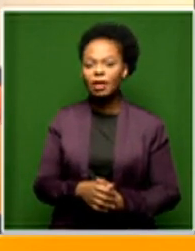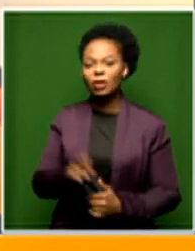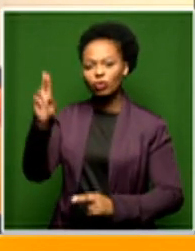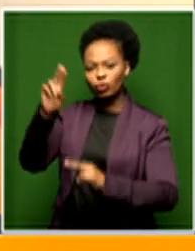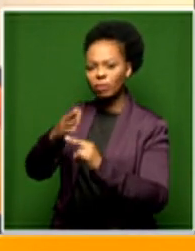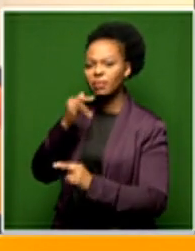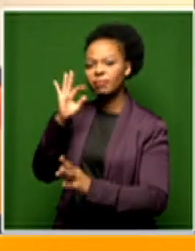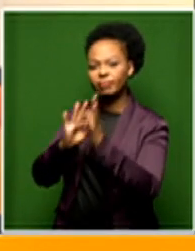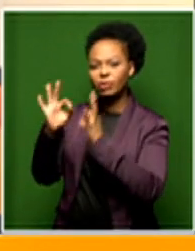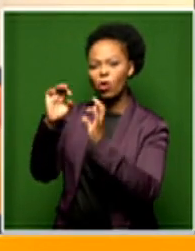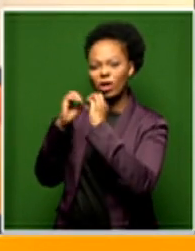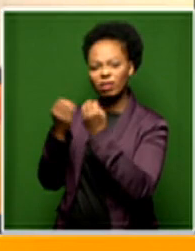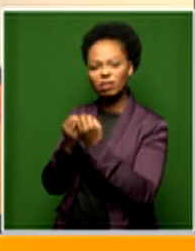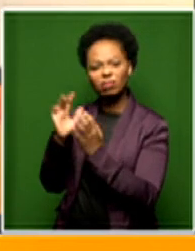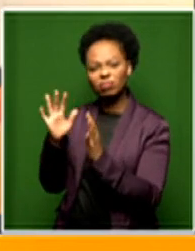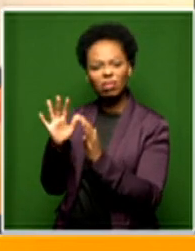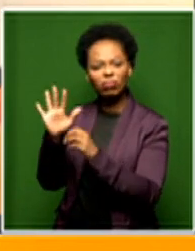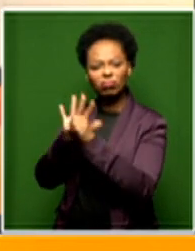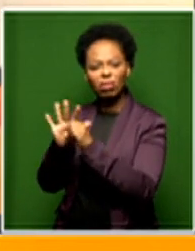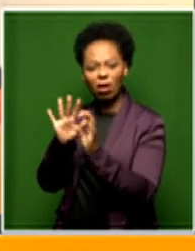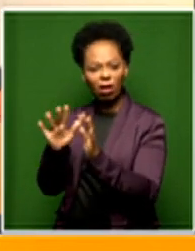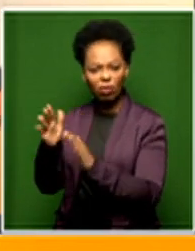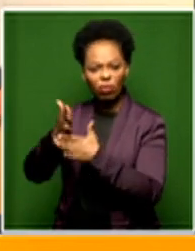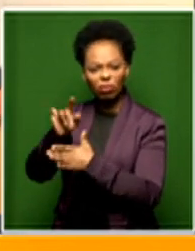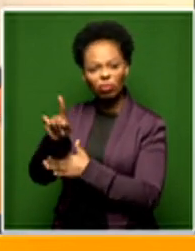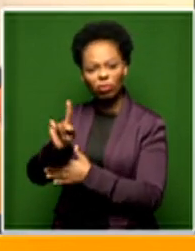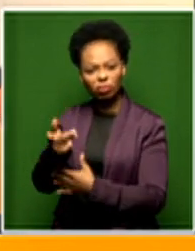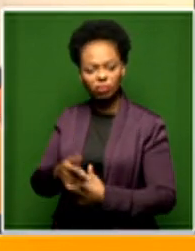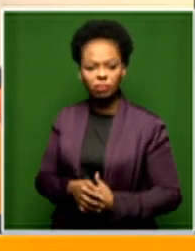speak to us about your organization and the kind of work that you do there.